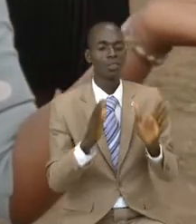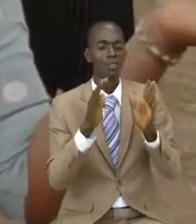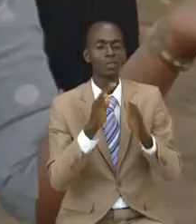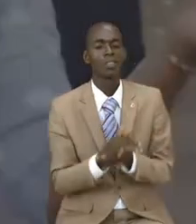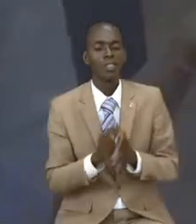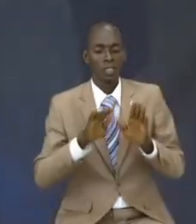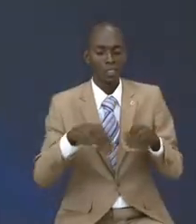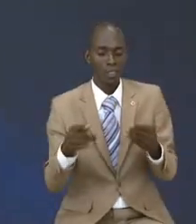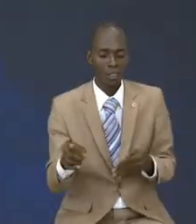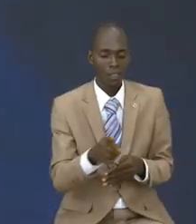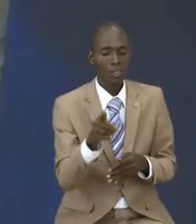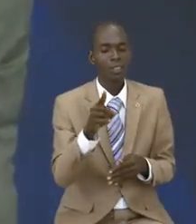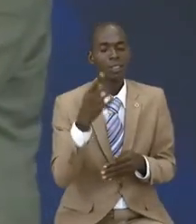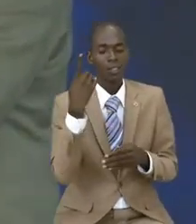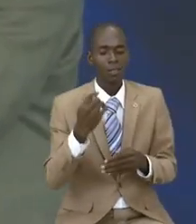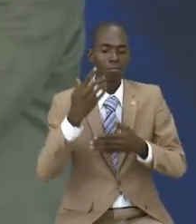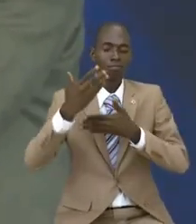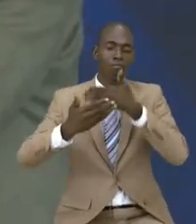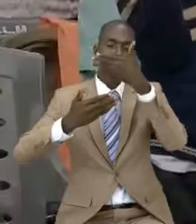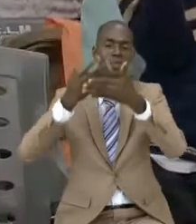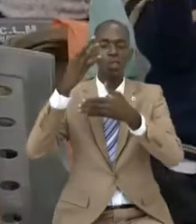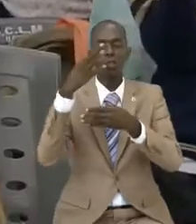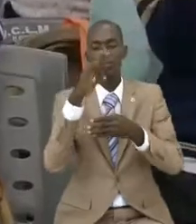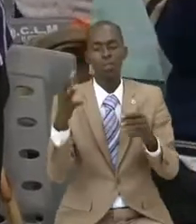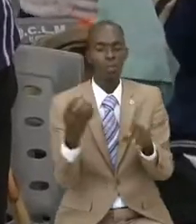Give them the progress of the champion.